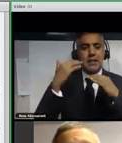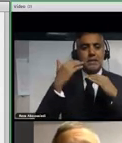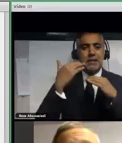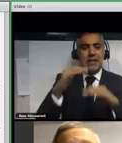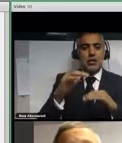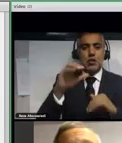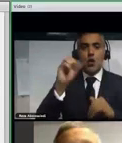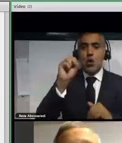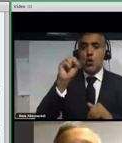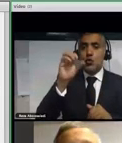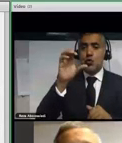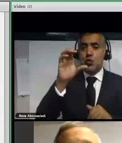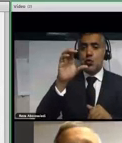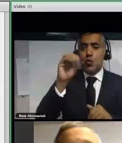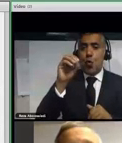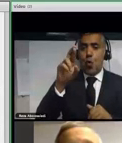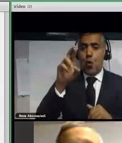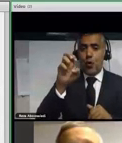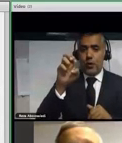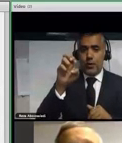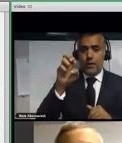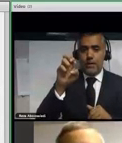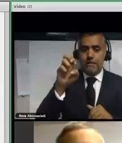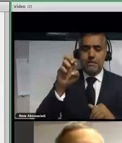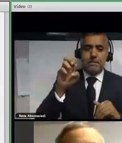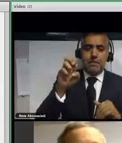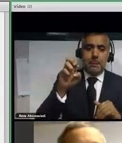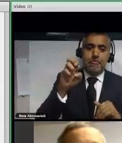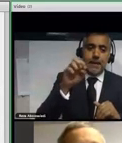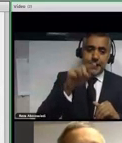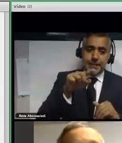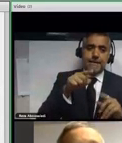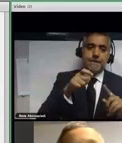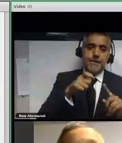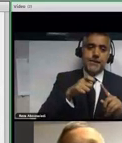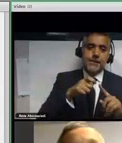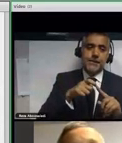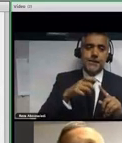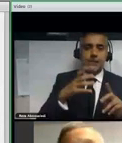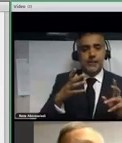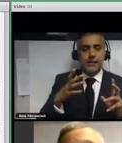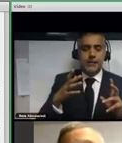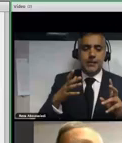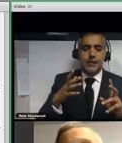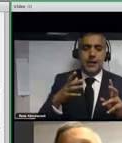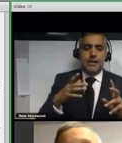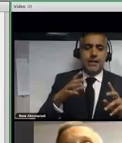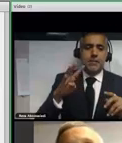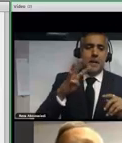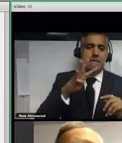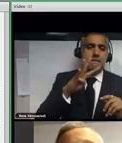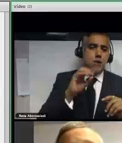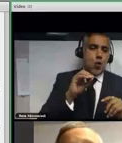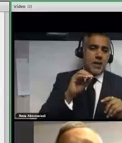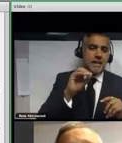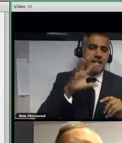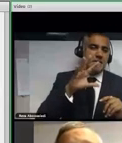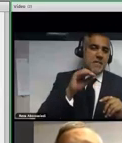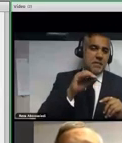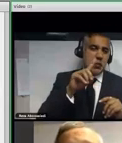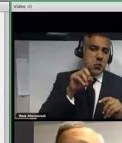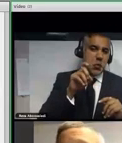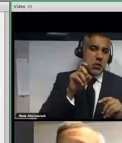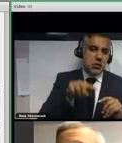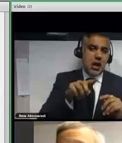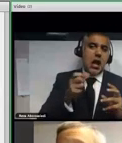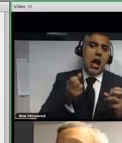score, without going into a lot of detail, comes from about 40 or 50 questions about how